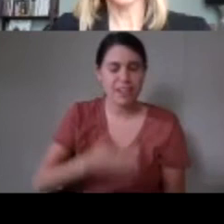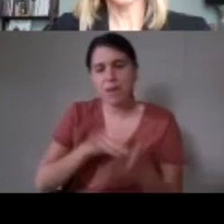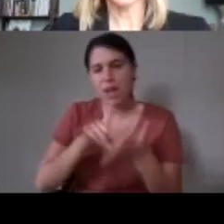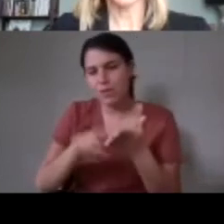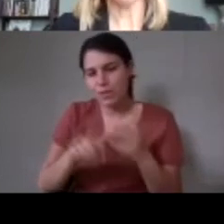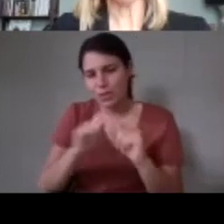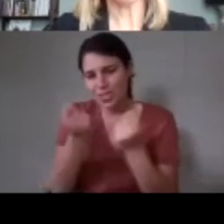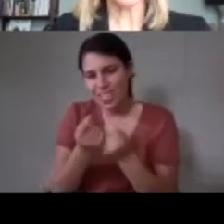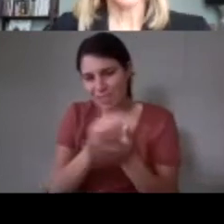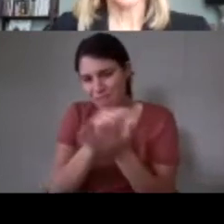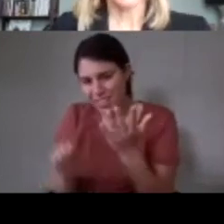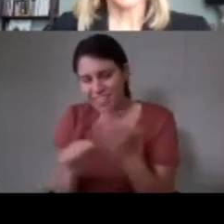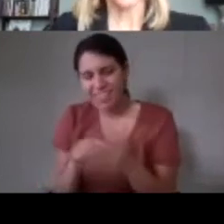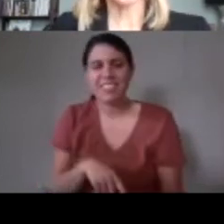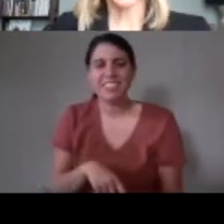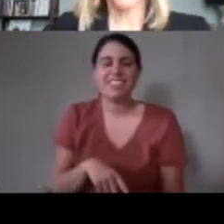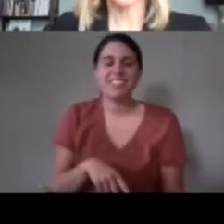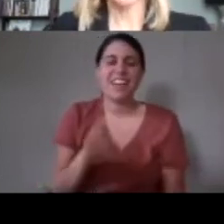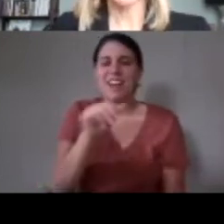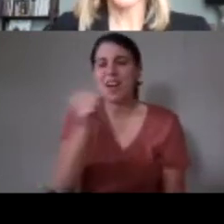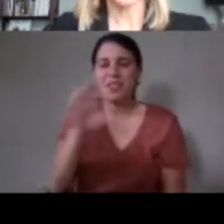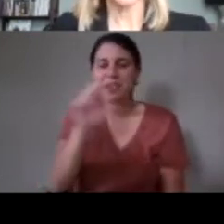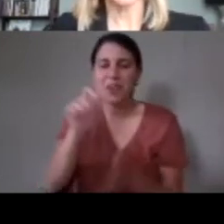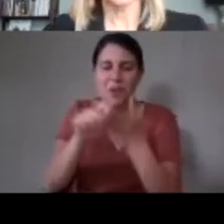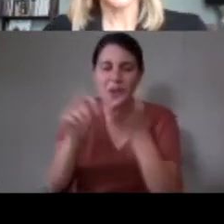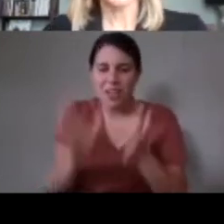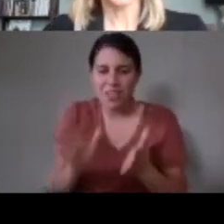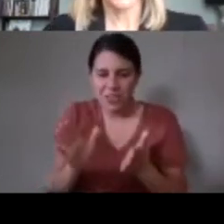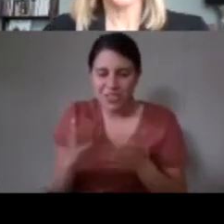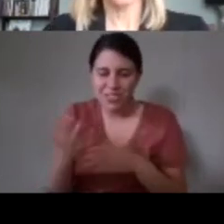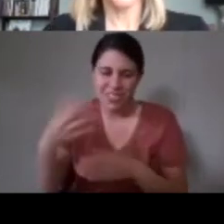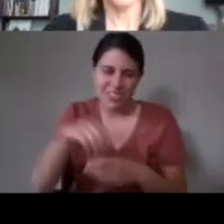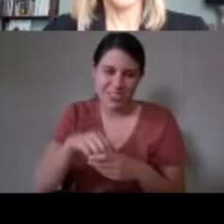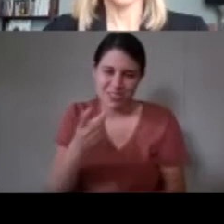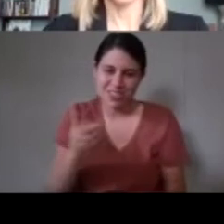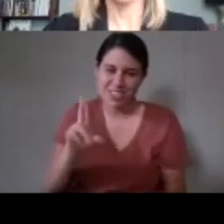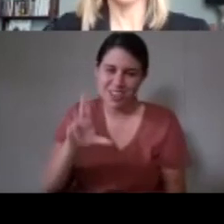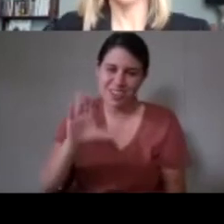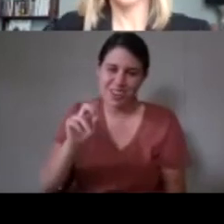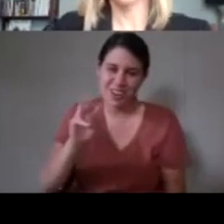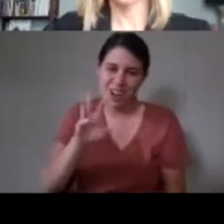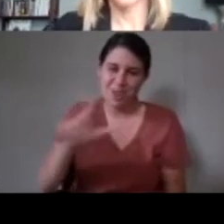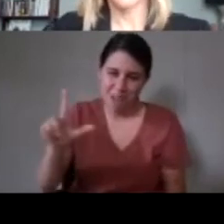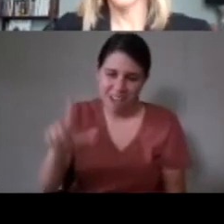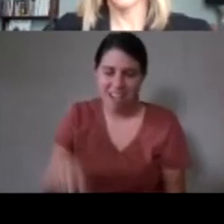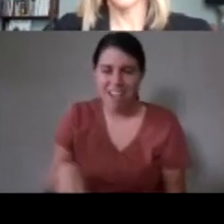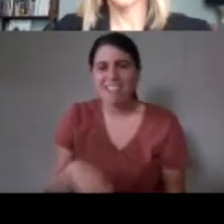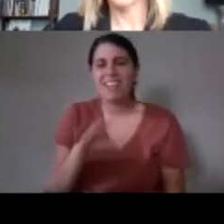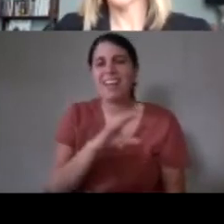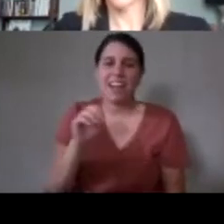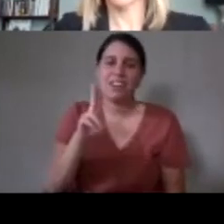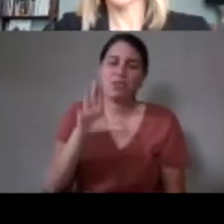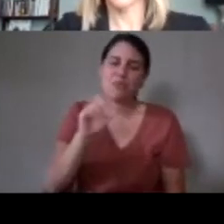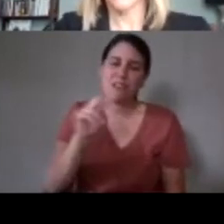team, and other co-authors. That includes Dr. Conwell, and certainly the UConn Center on Aging